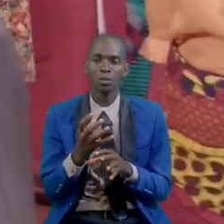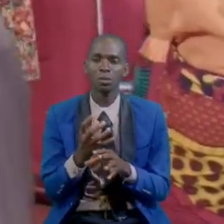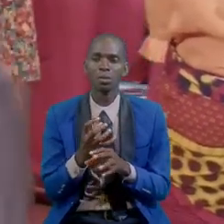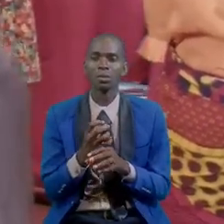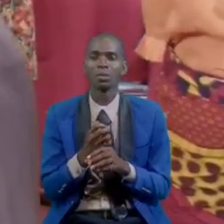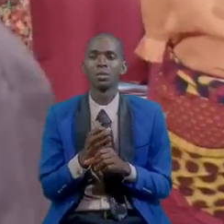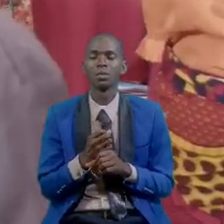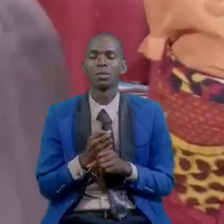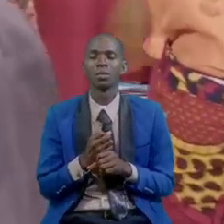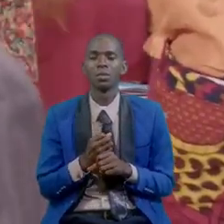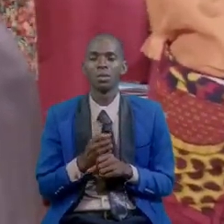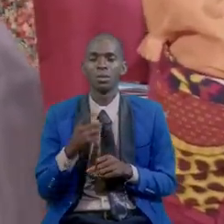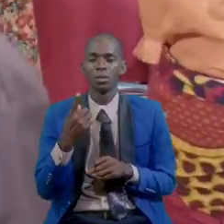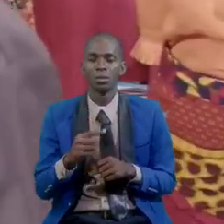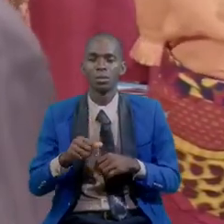the anointing,